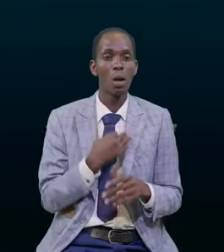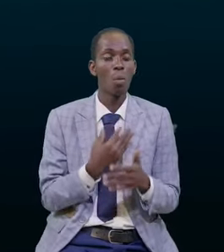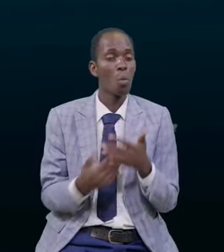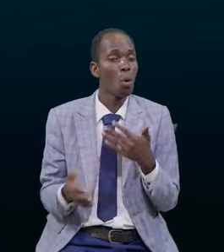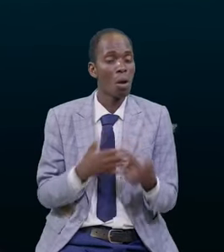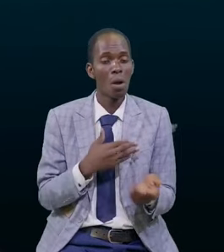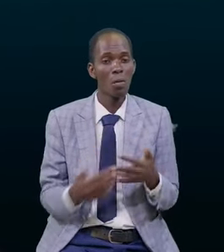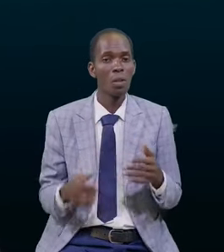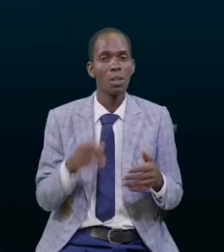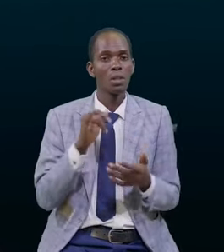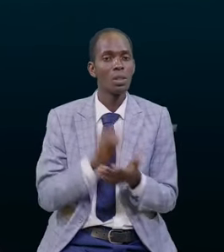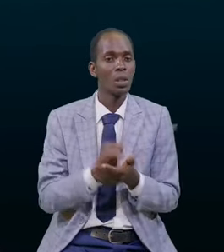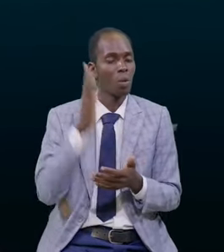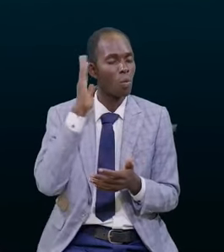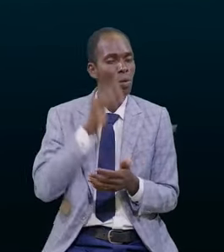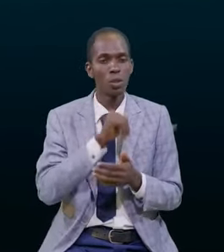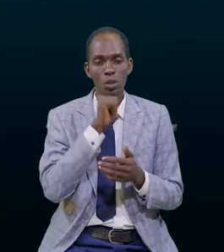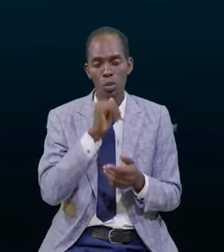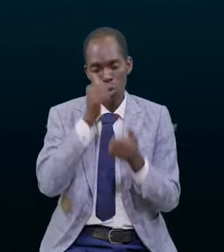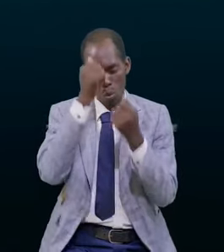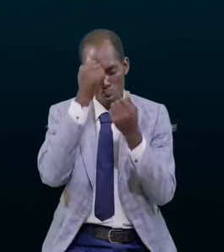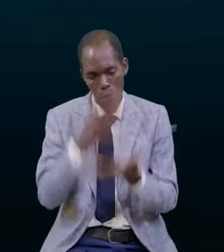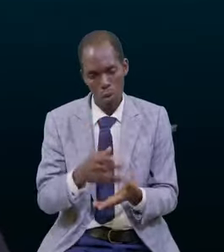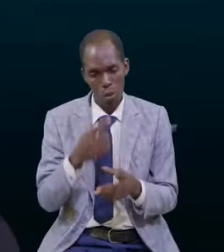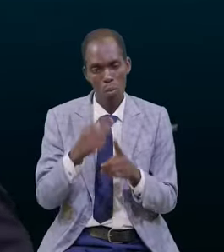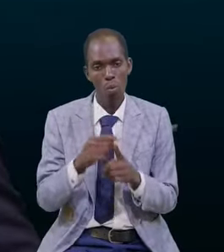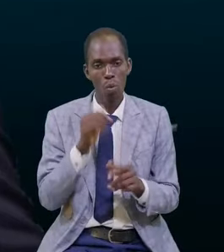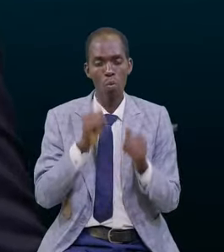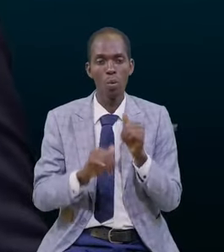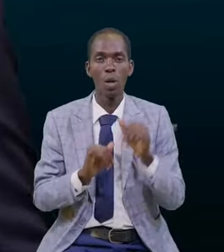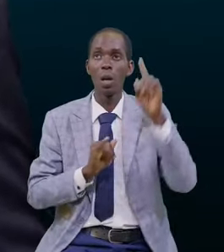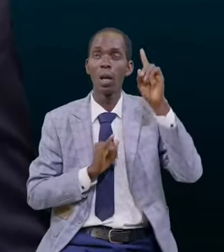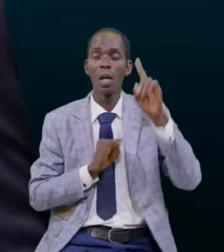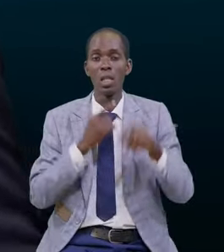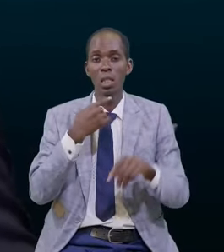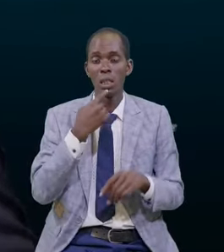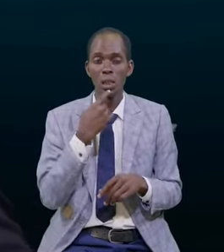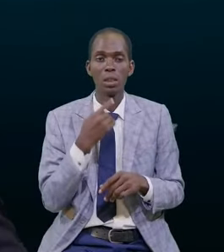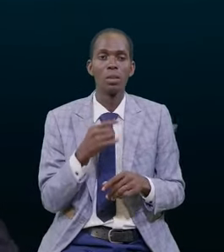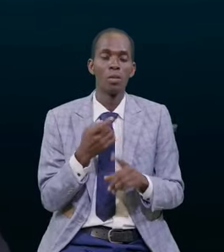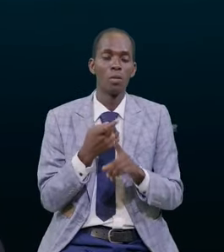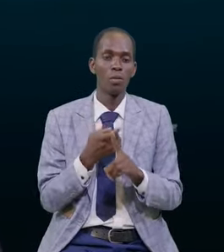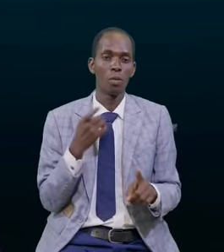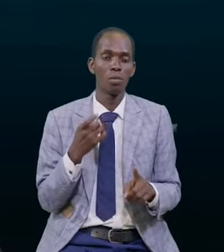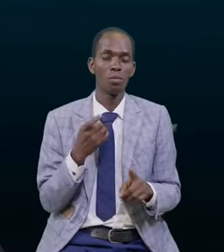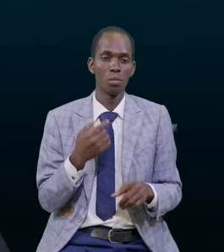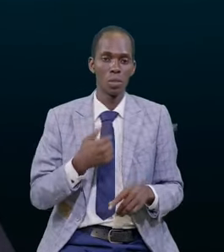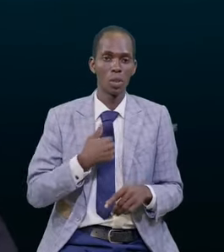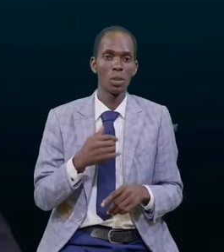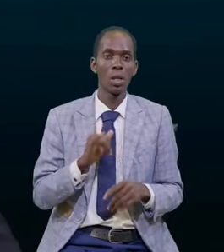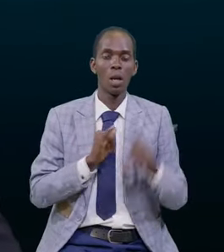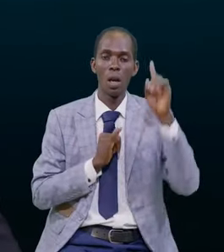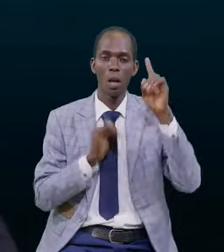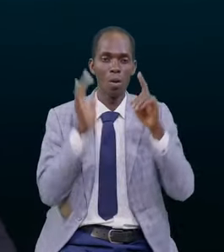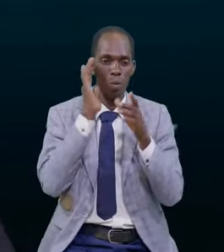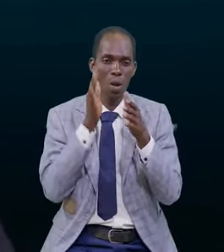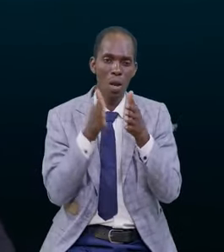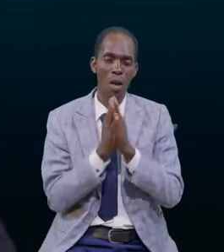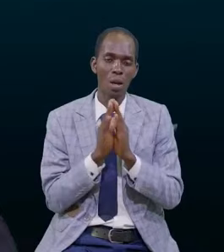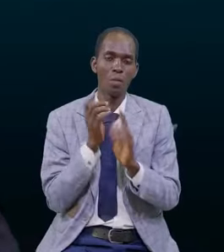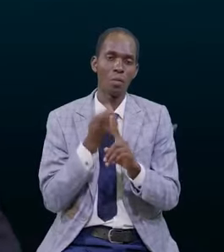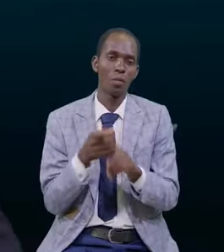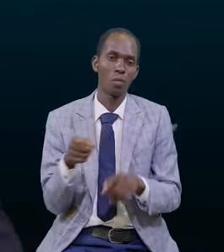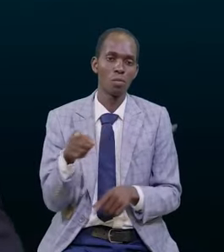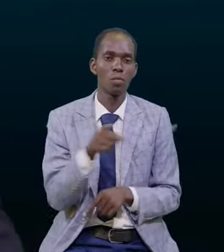unto my words which he shall speak in my name I will require it of him in other words we must listen to this